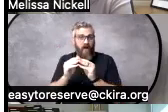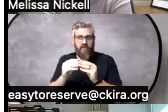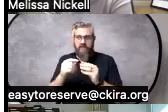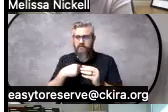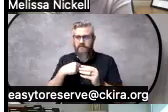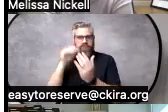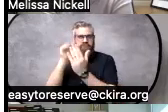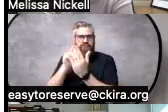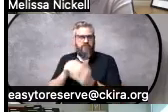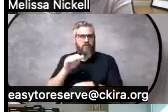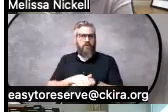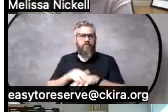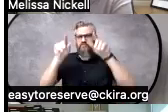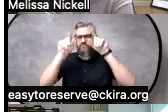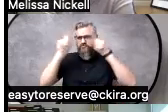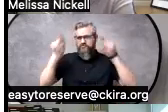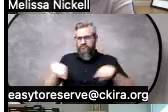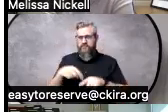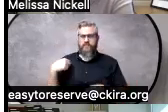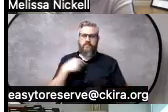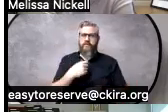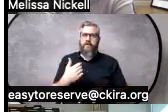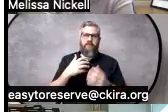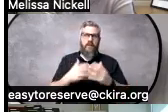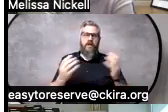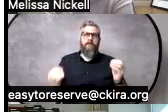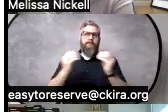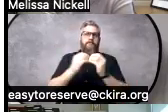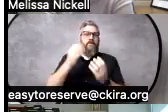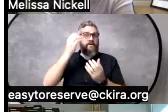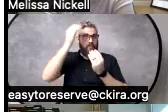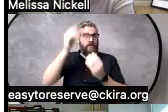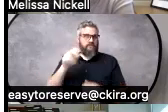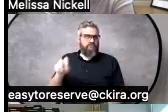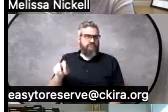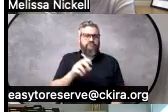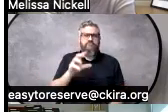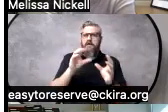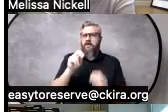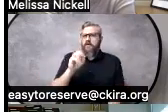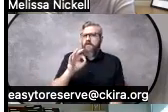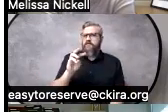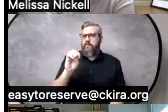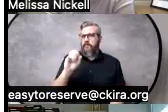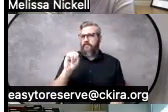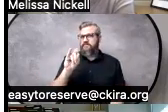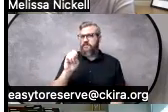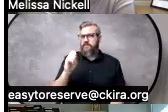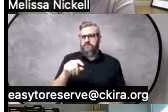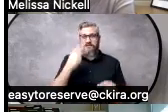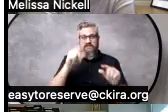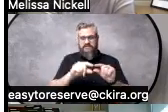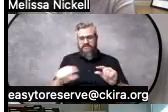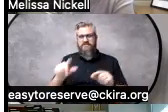here, but we have much more information on our conference website, which is linked at the bottom there.